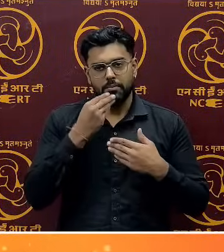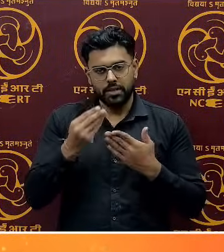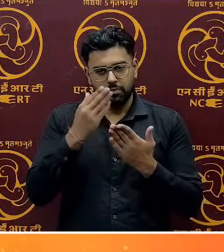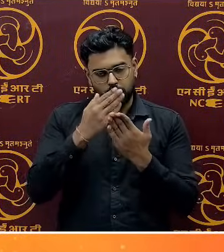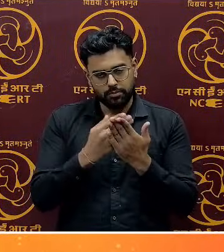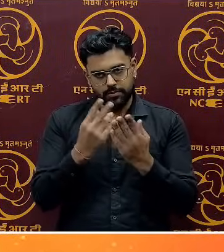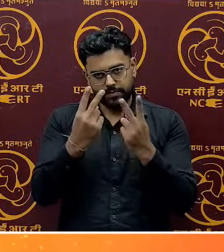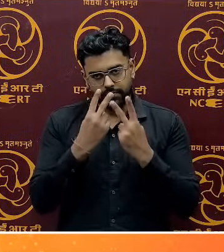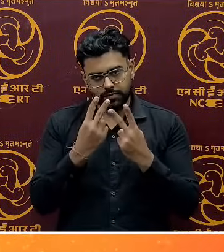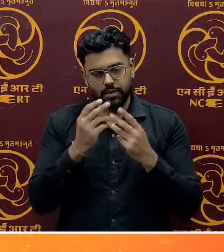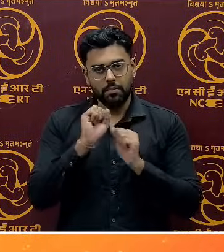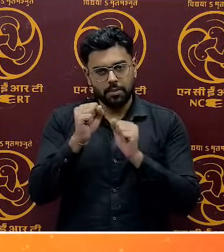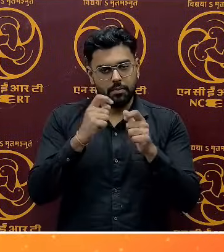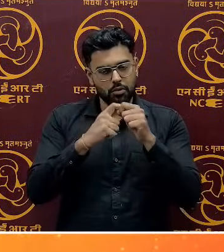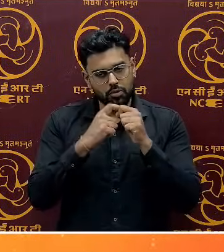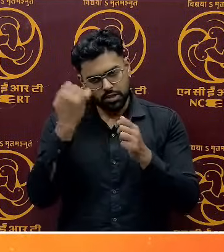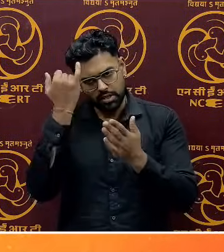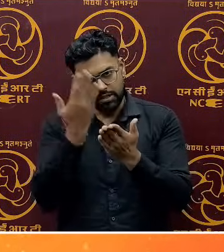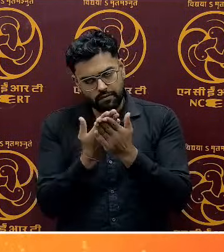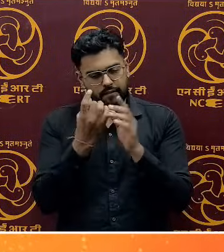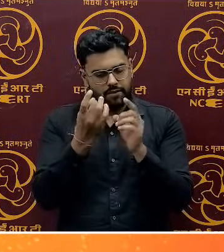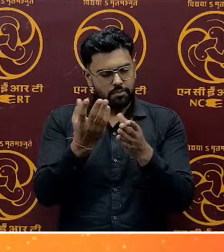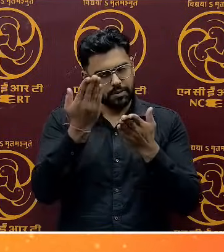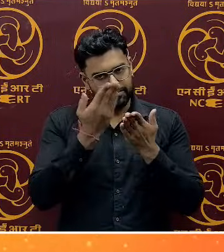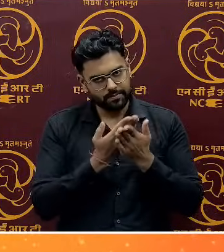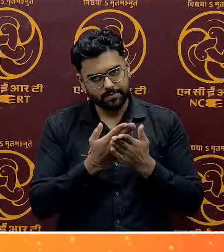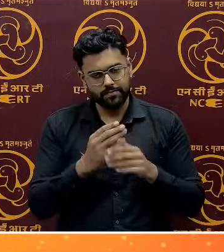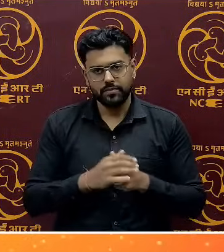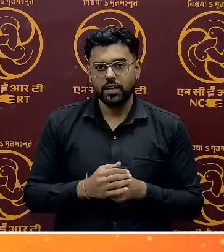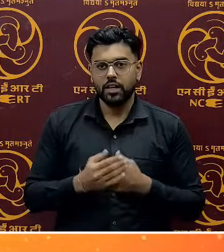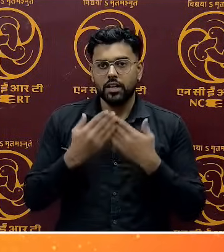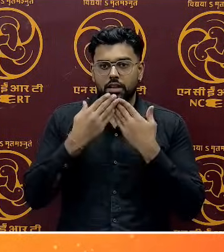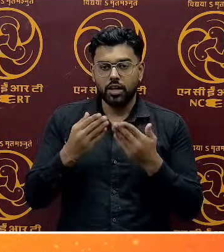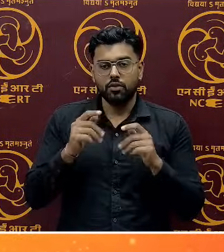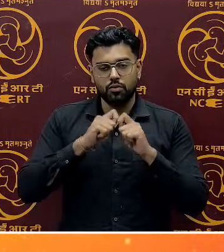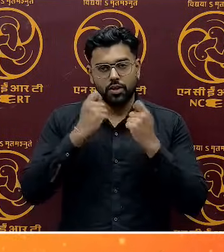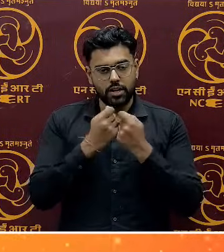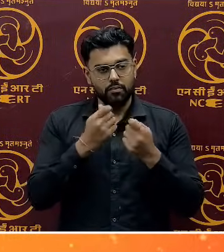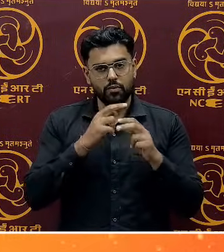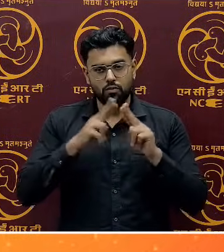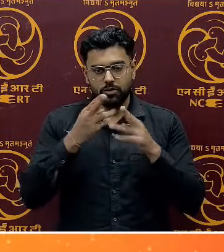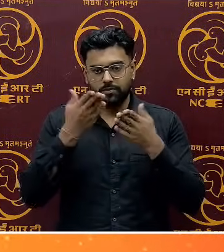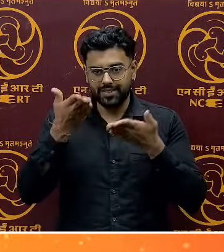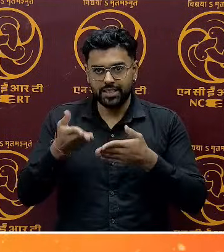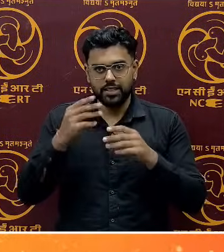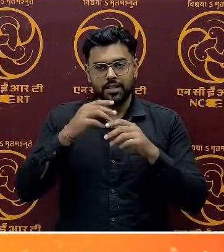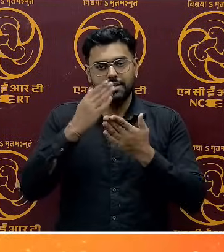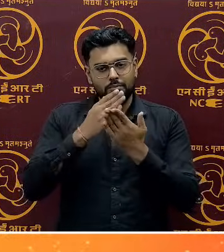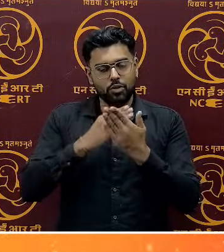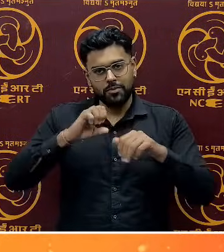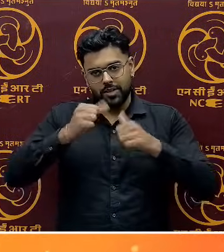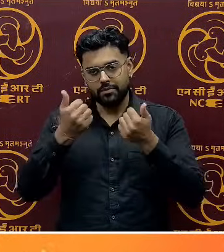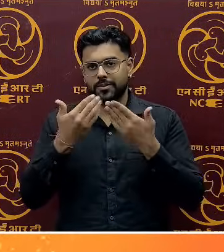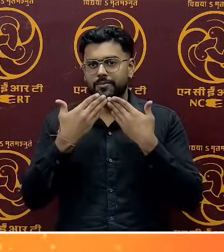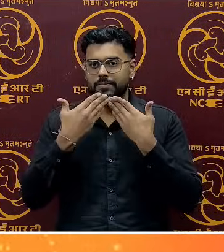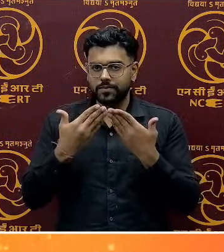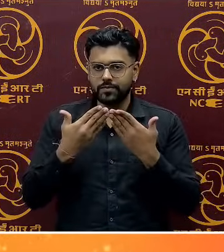session with your questions, suggestions and feedback. I thank my entire team for making this session a success. With this, it's